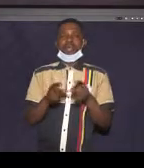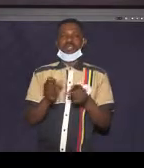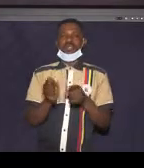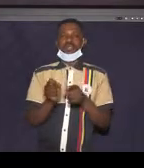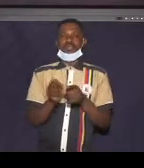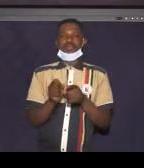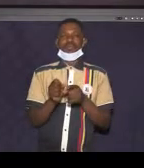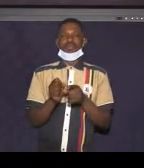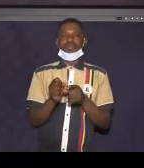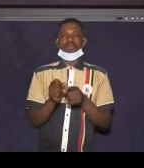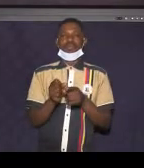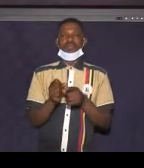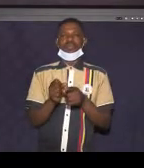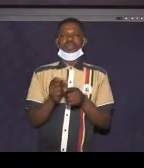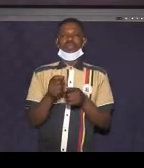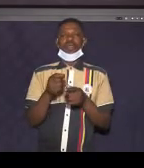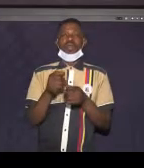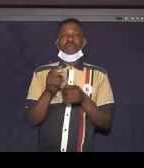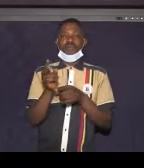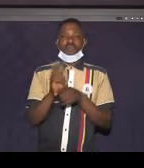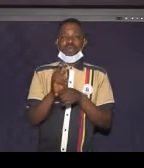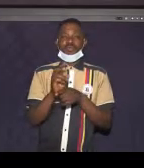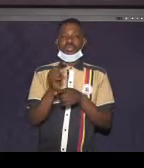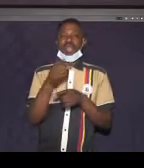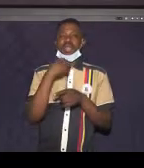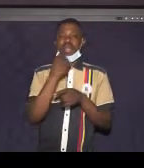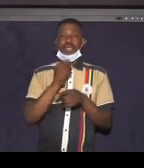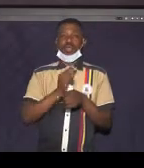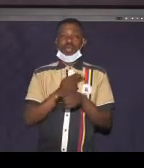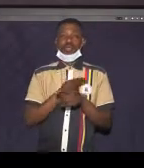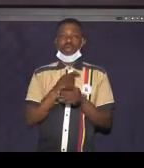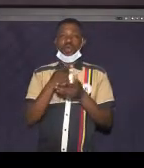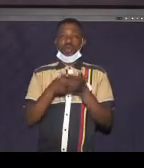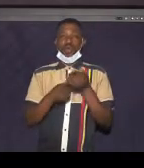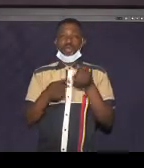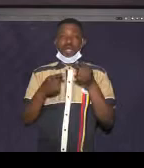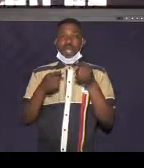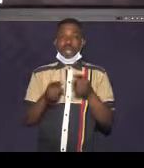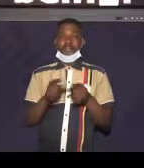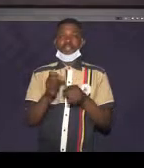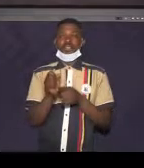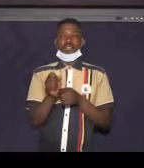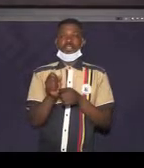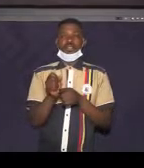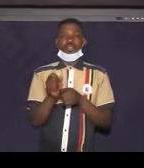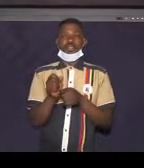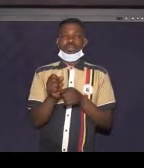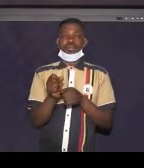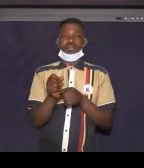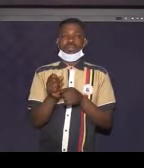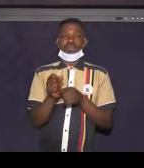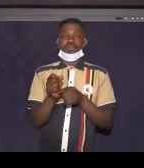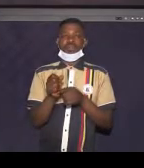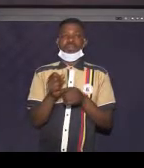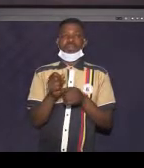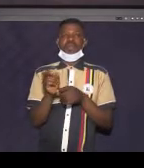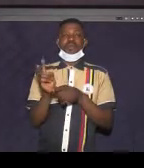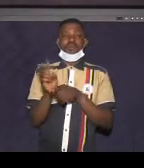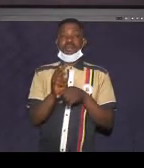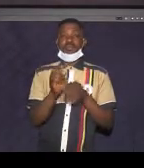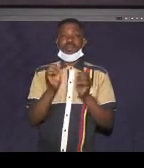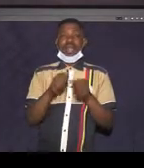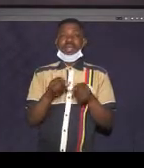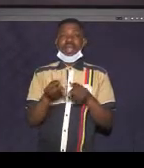happens. Verbs tell us what happens. Verbs can as